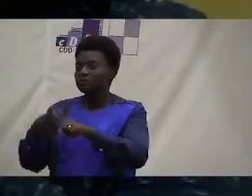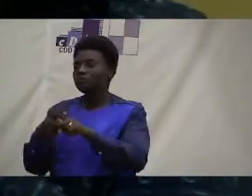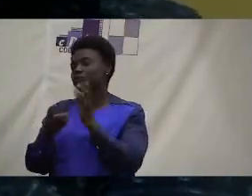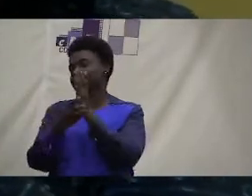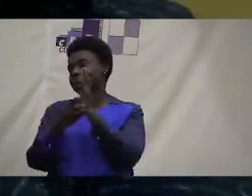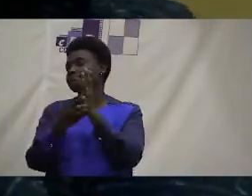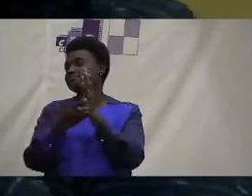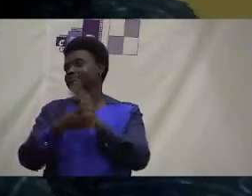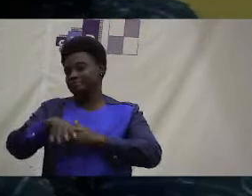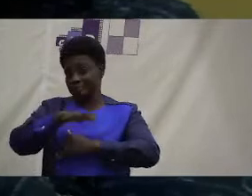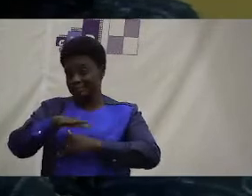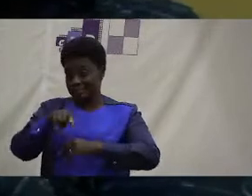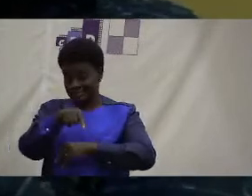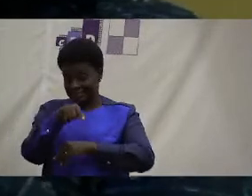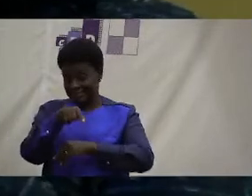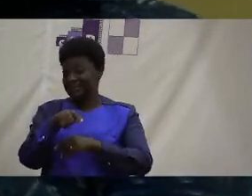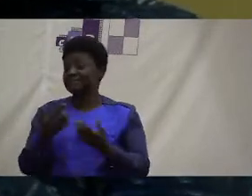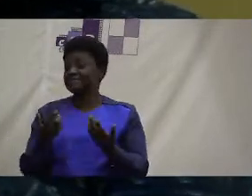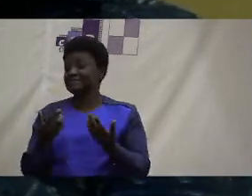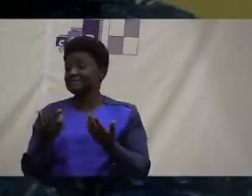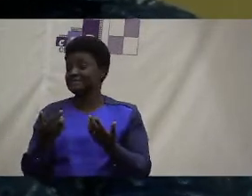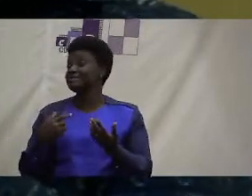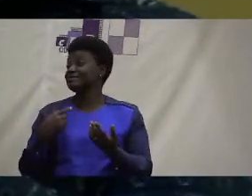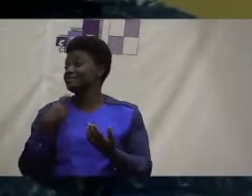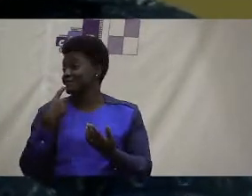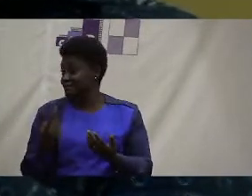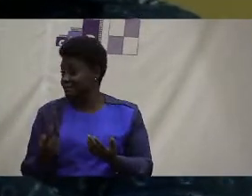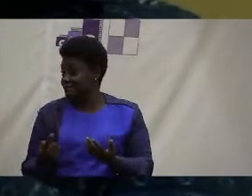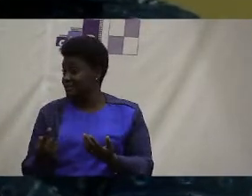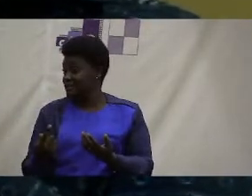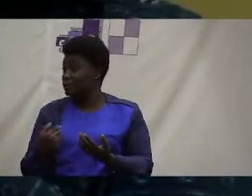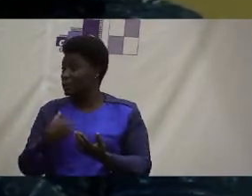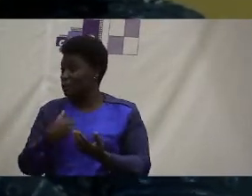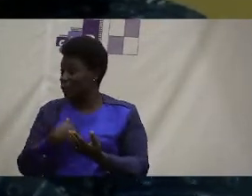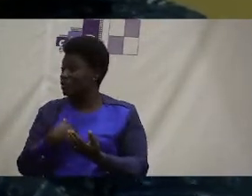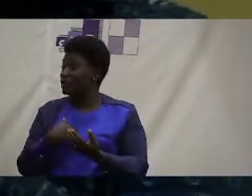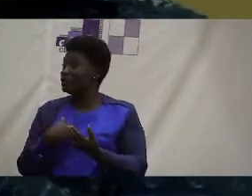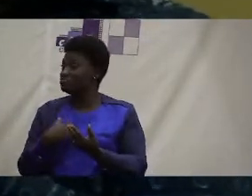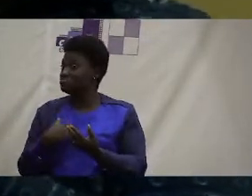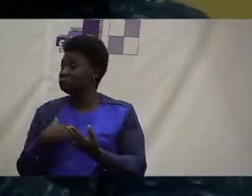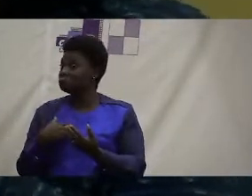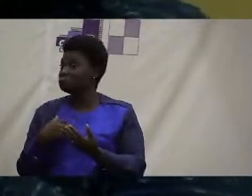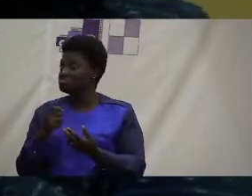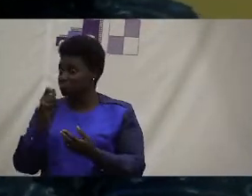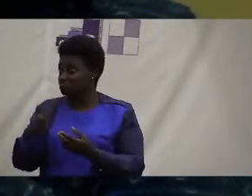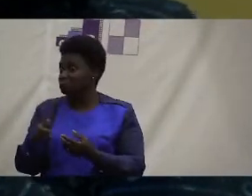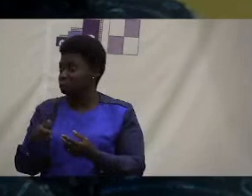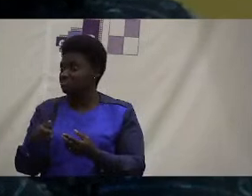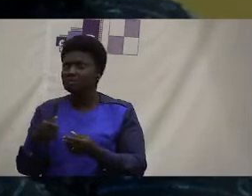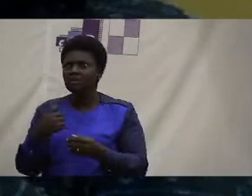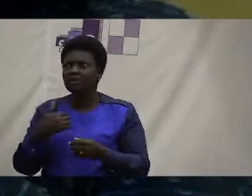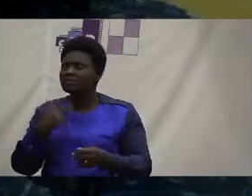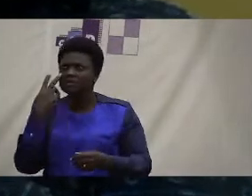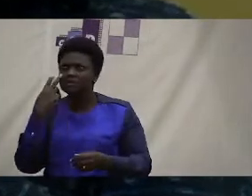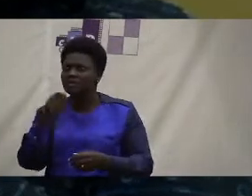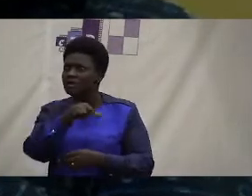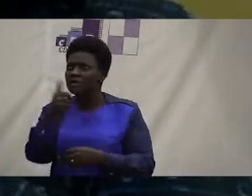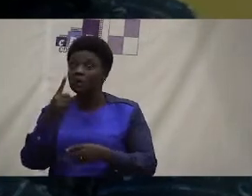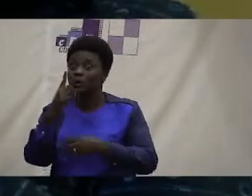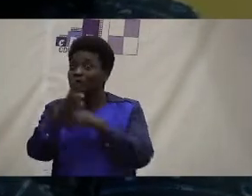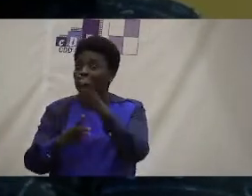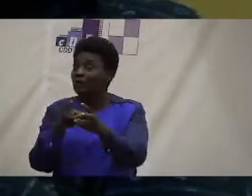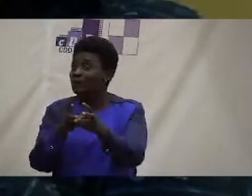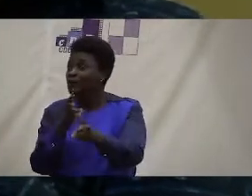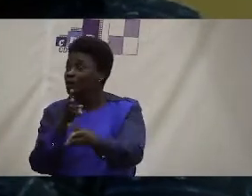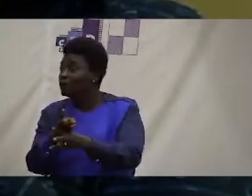space, this tension that, you know, we are grappling with. Have you seen anywhere on the continent